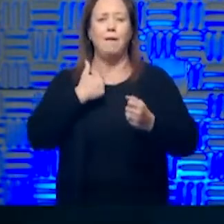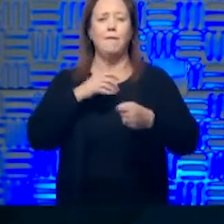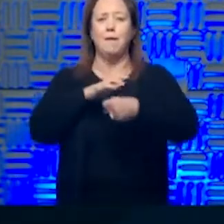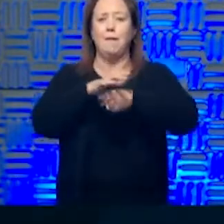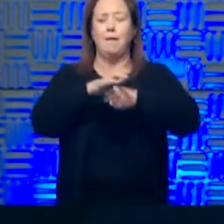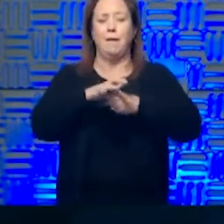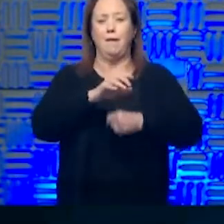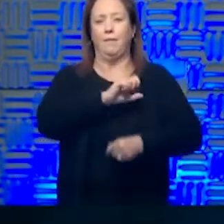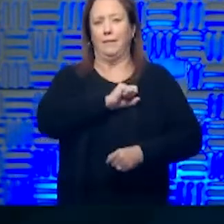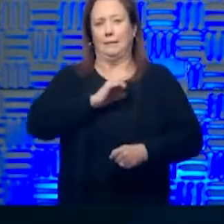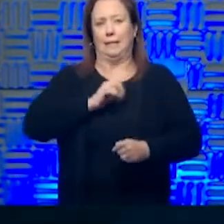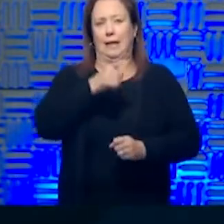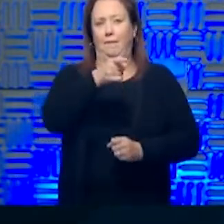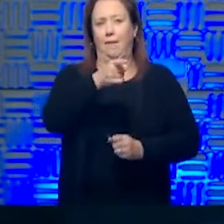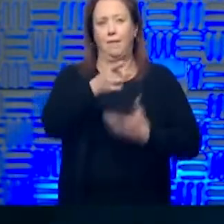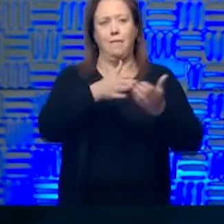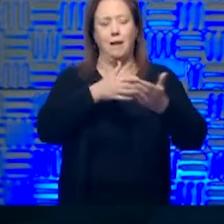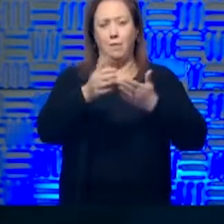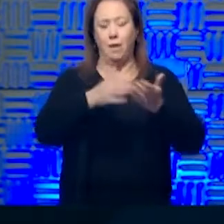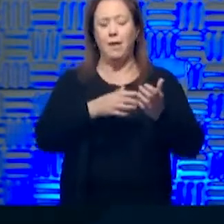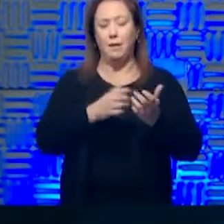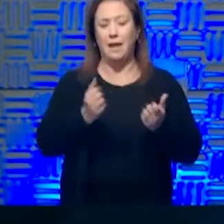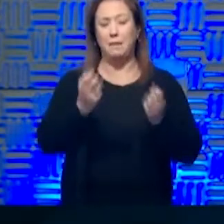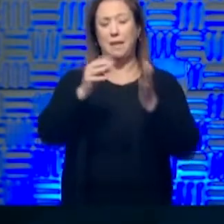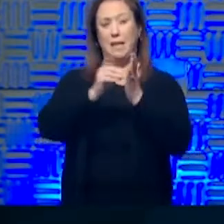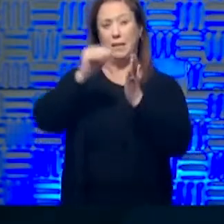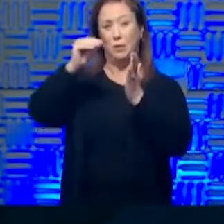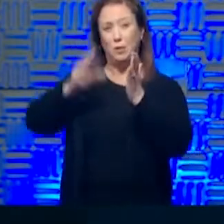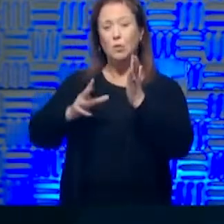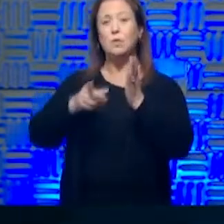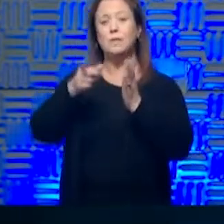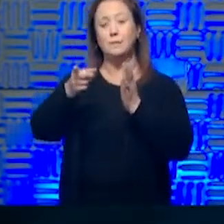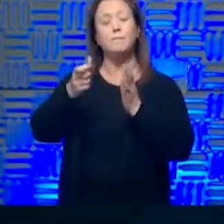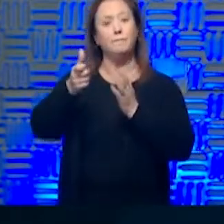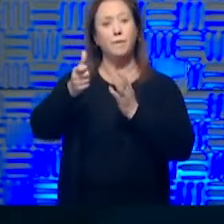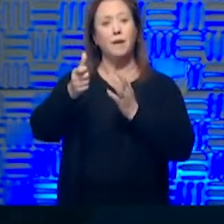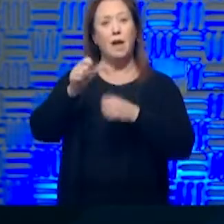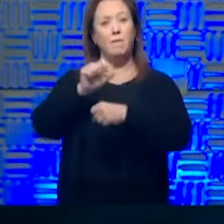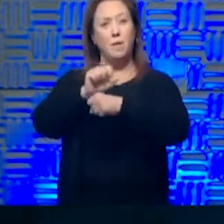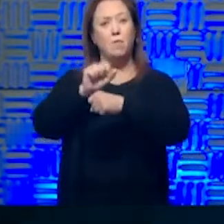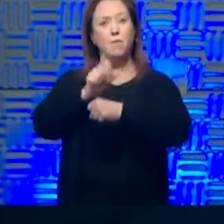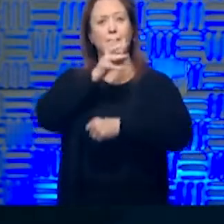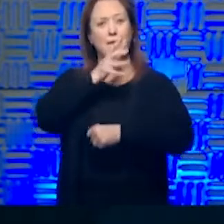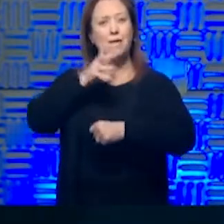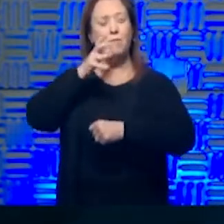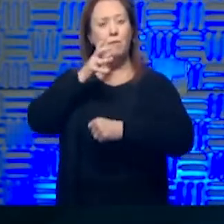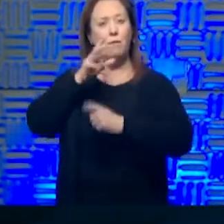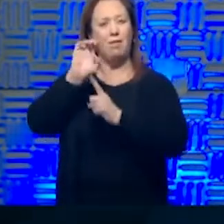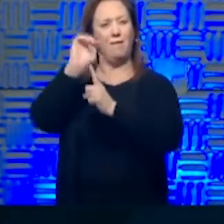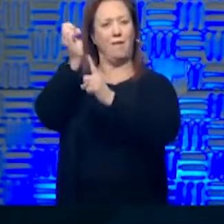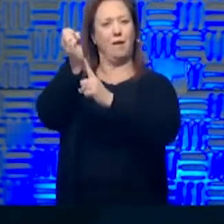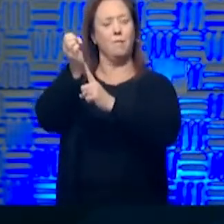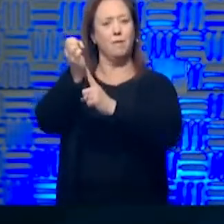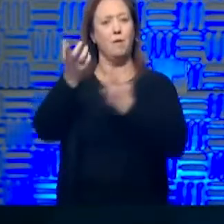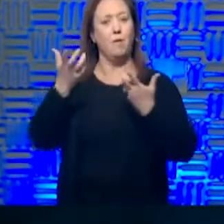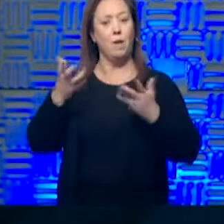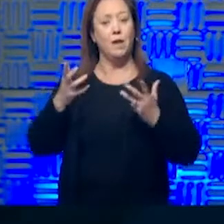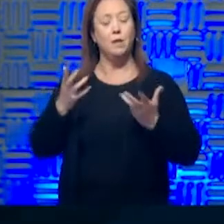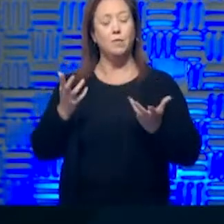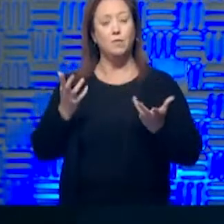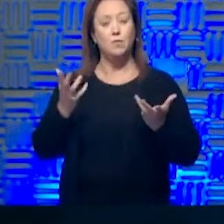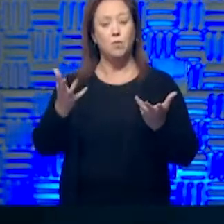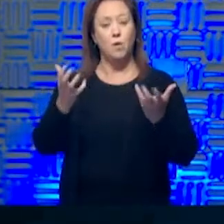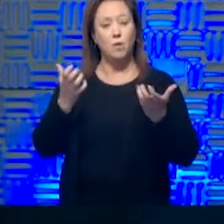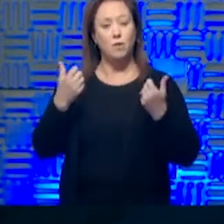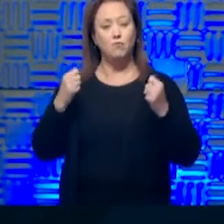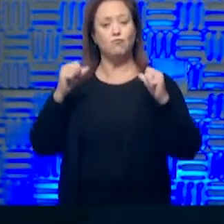have actually spent a month or two in a rural environment. And so what we wanted to do was